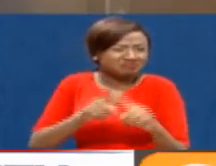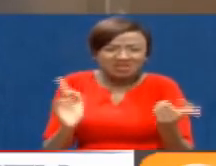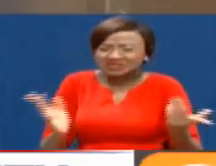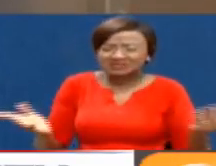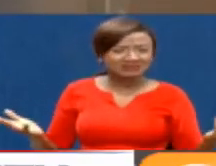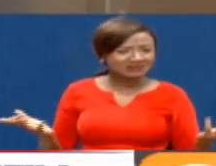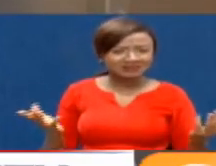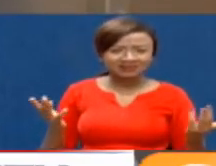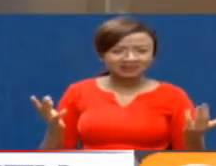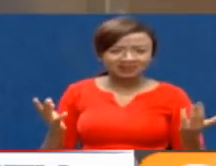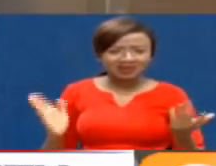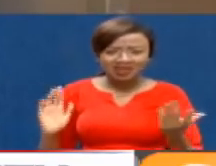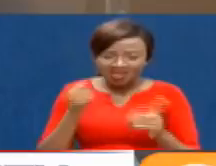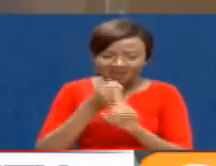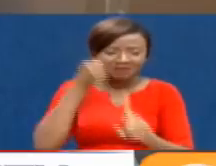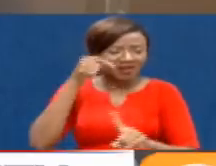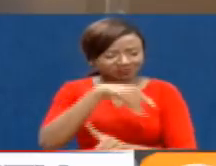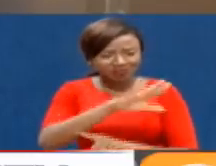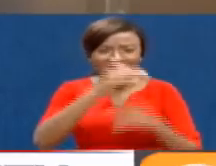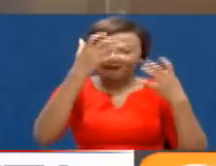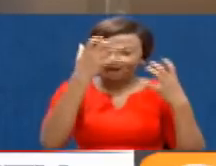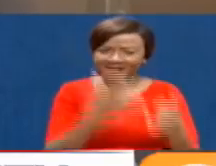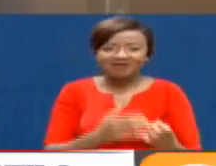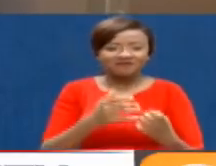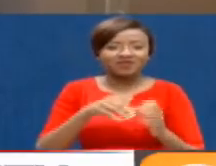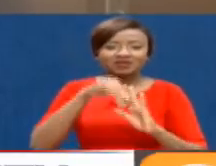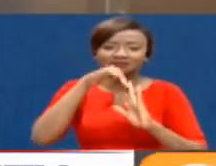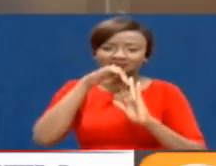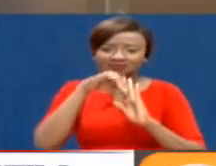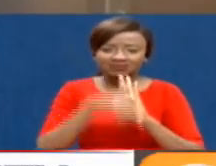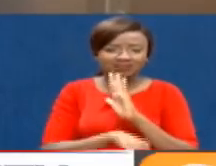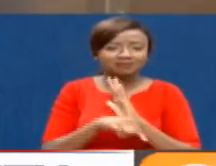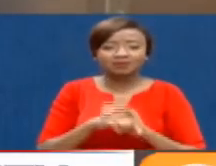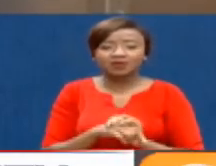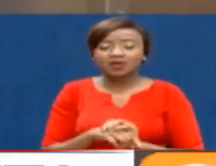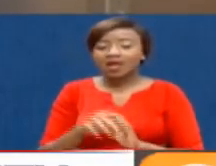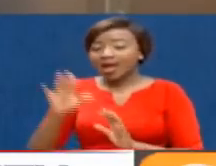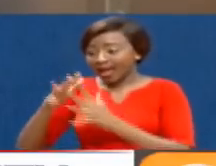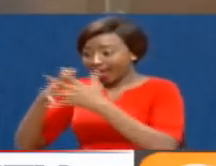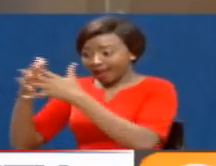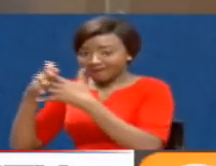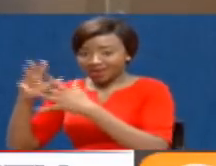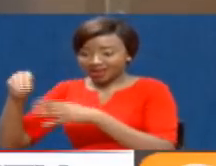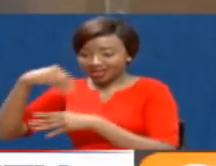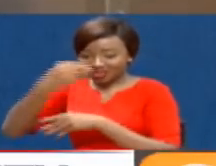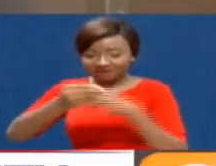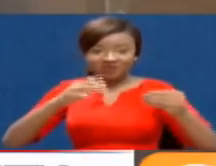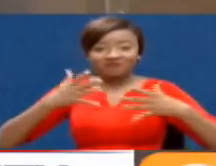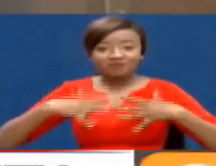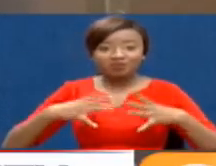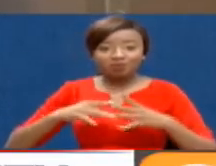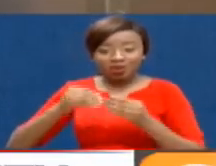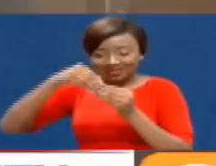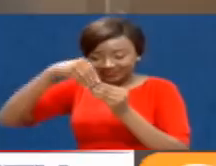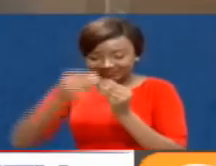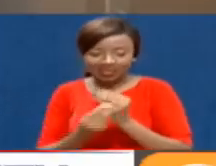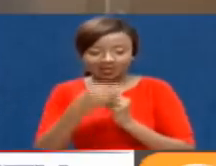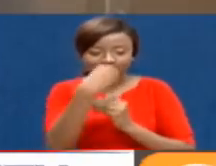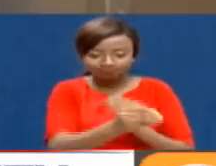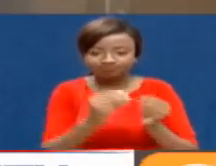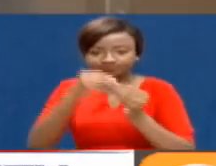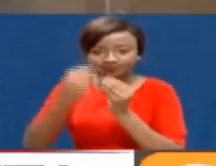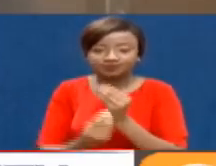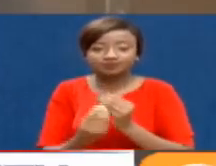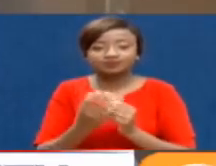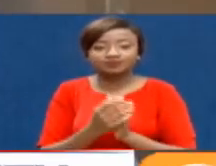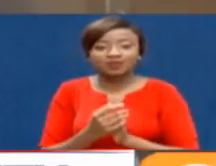to be significant. The U.S. is giving almost every family, every single person, a check of $1,200. That's about